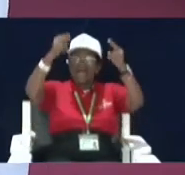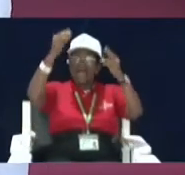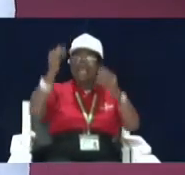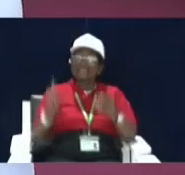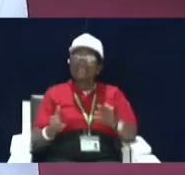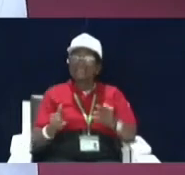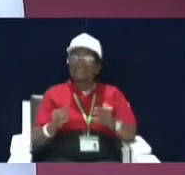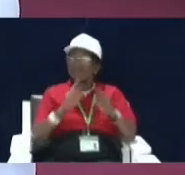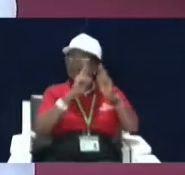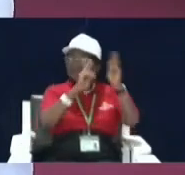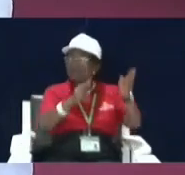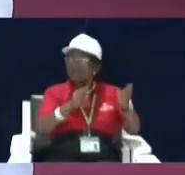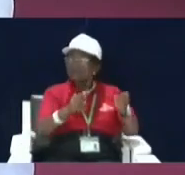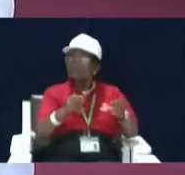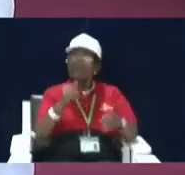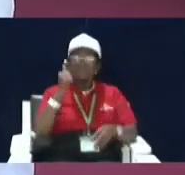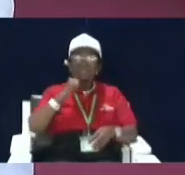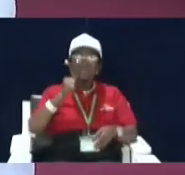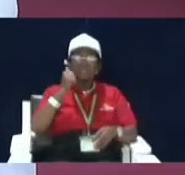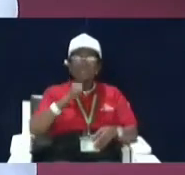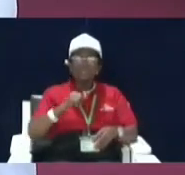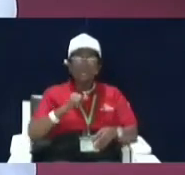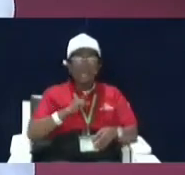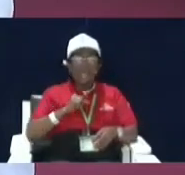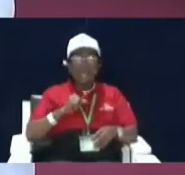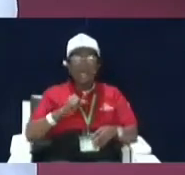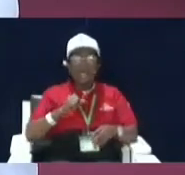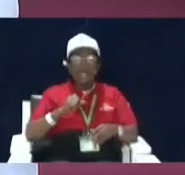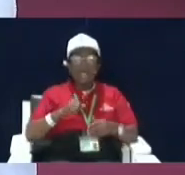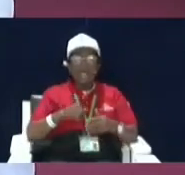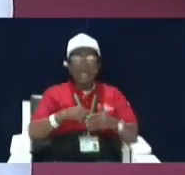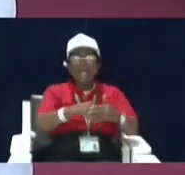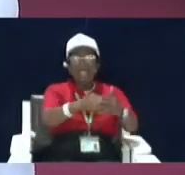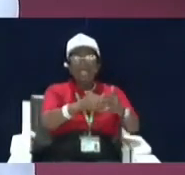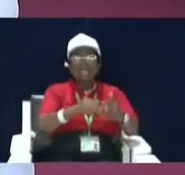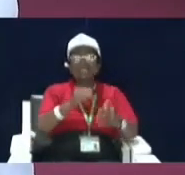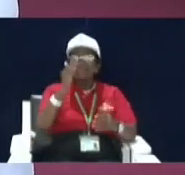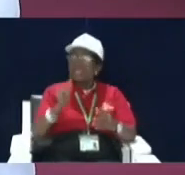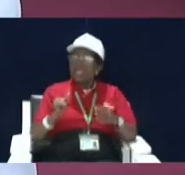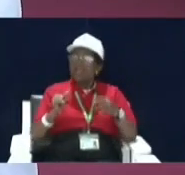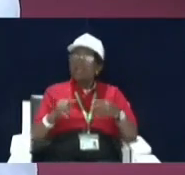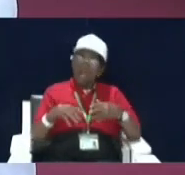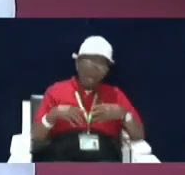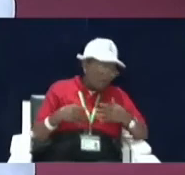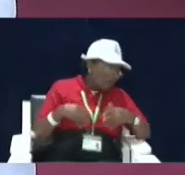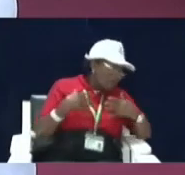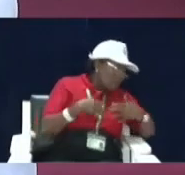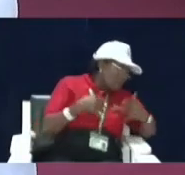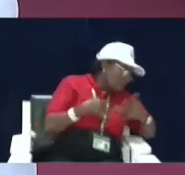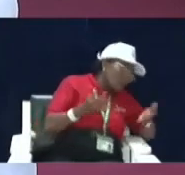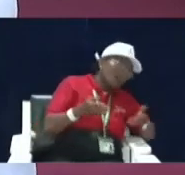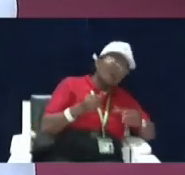I almost stammered. Sorry, Ma, it's not me, but